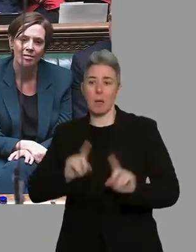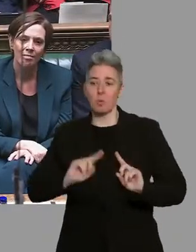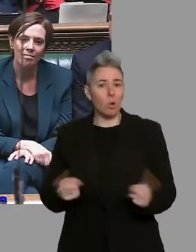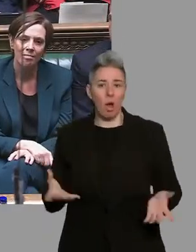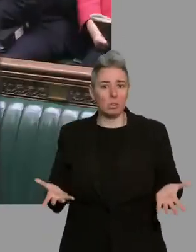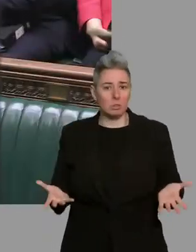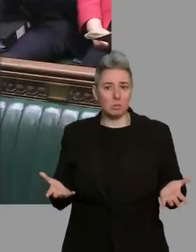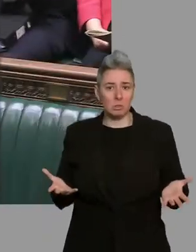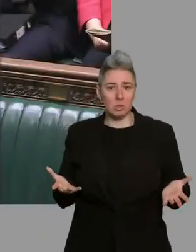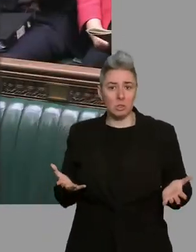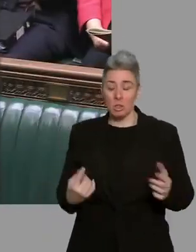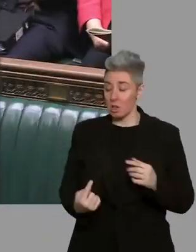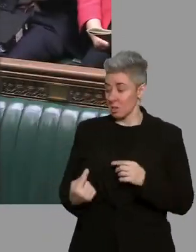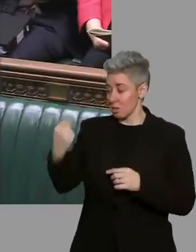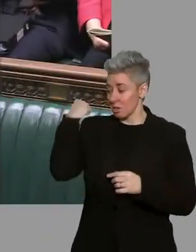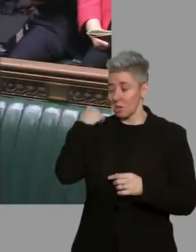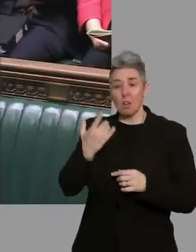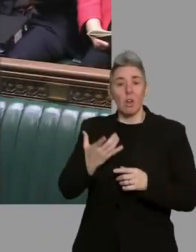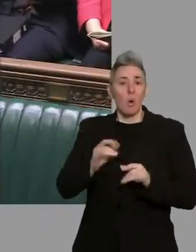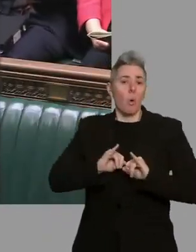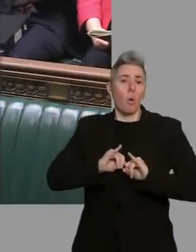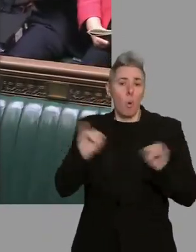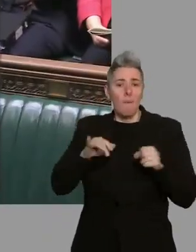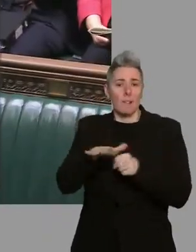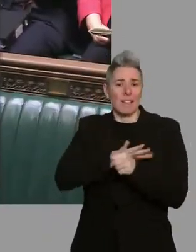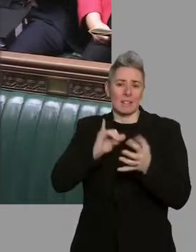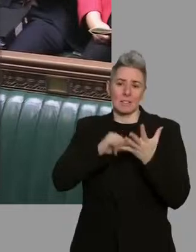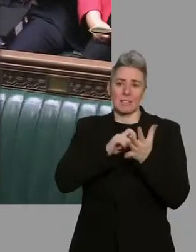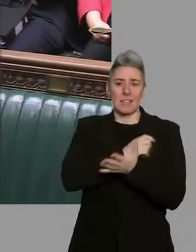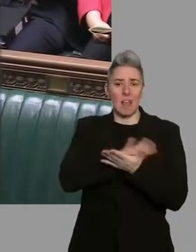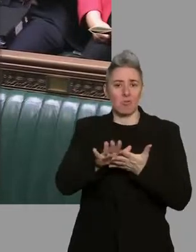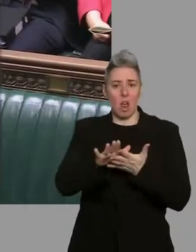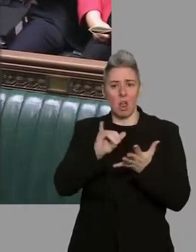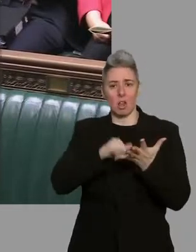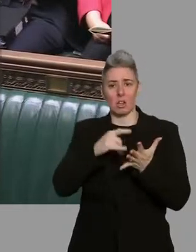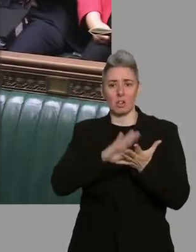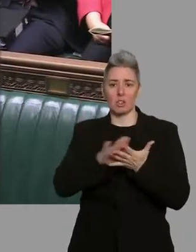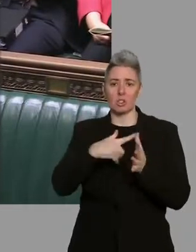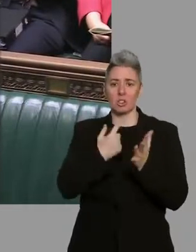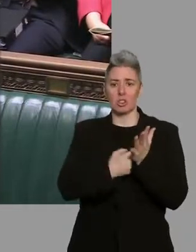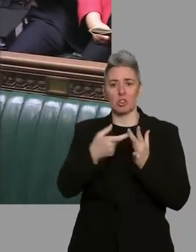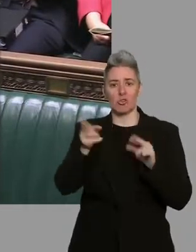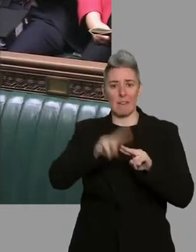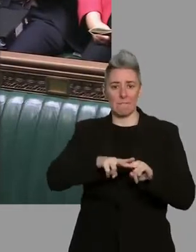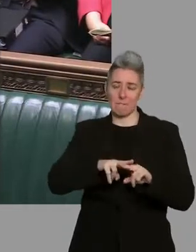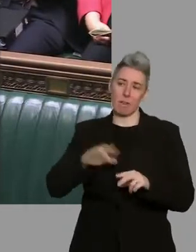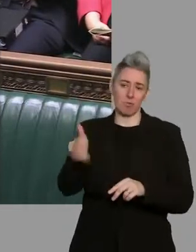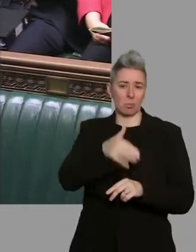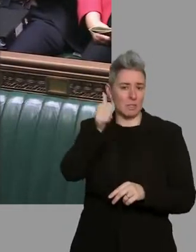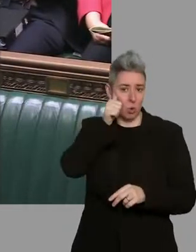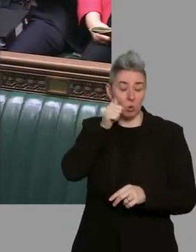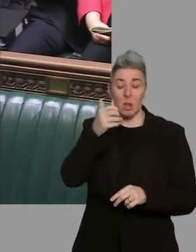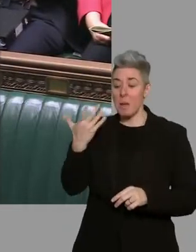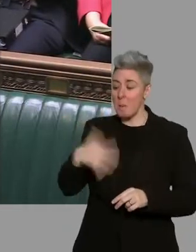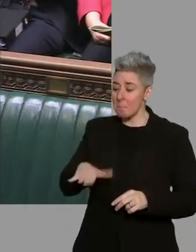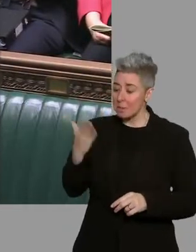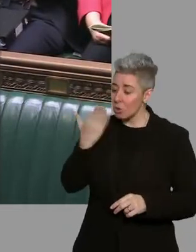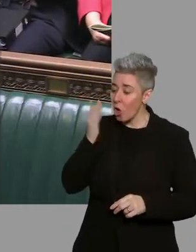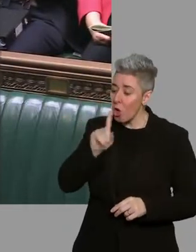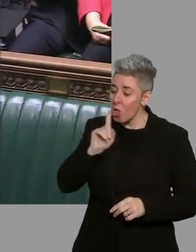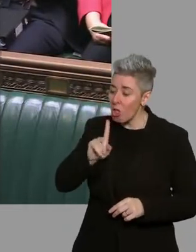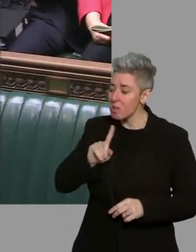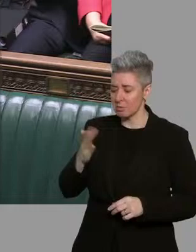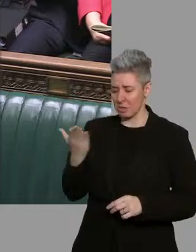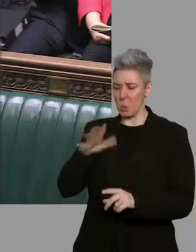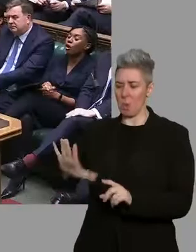remember. This was the girl taken out of school and abused by an abuser. The bill this afternoon fixes